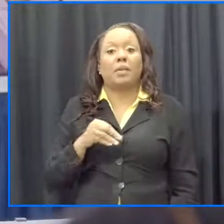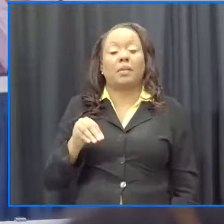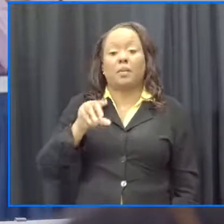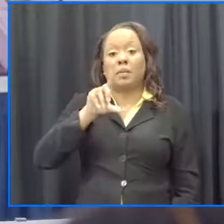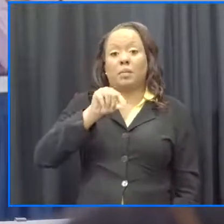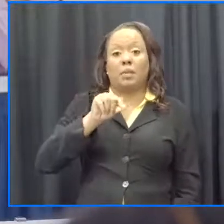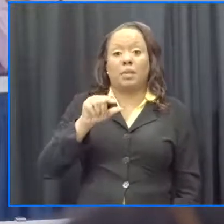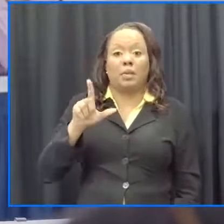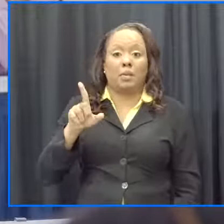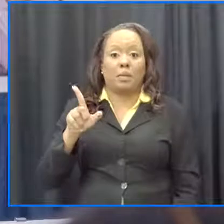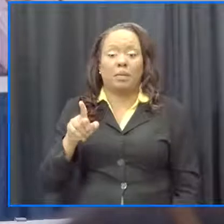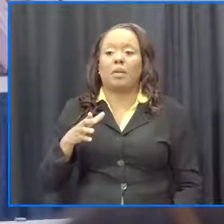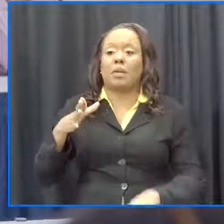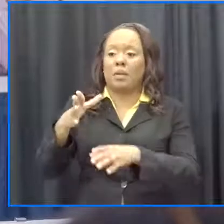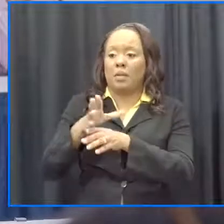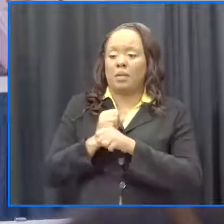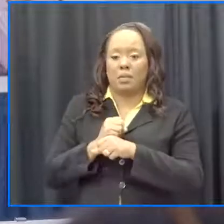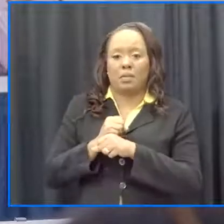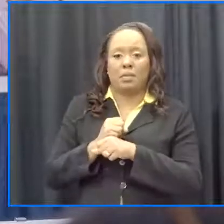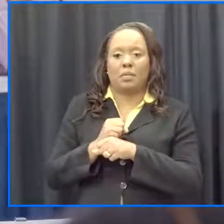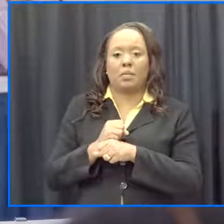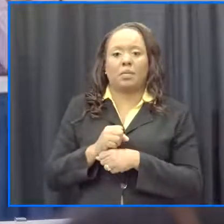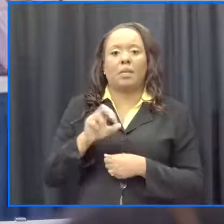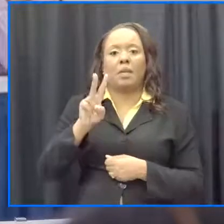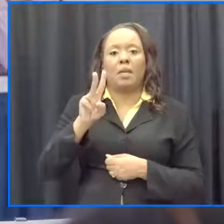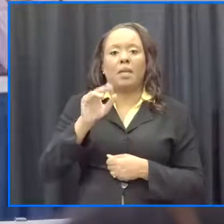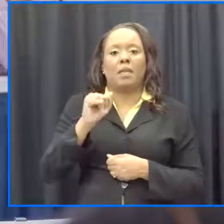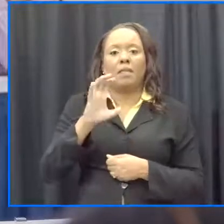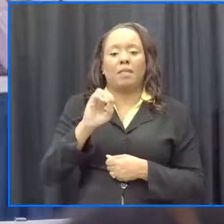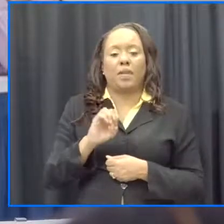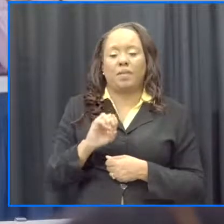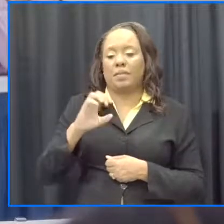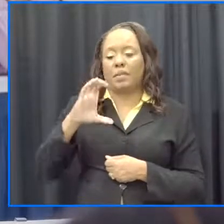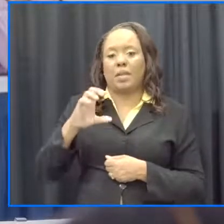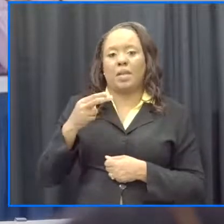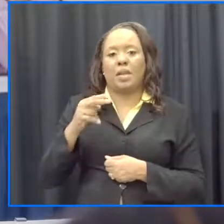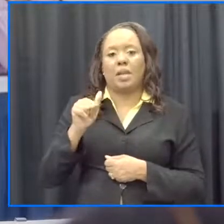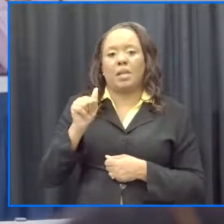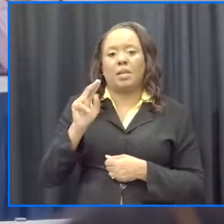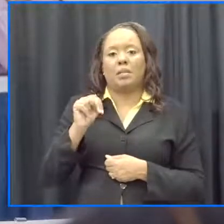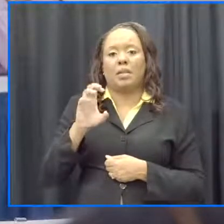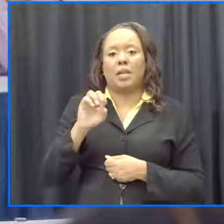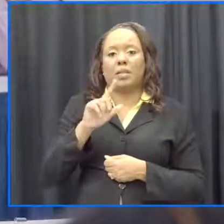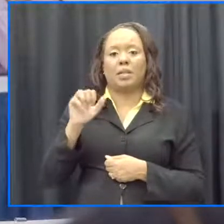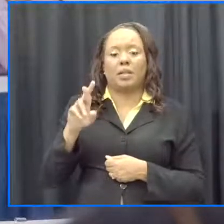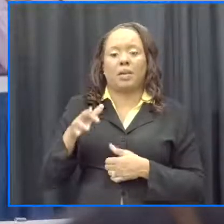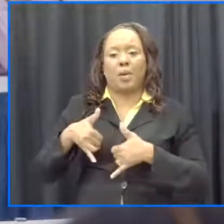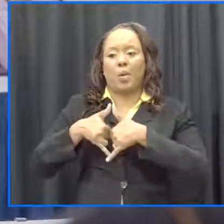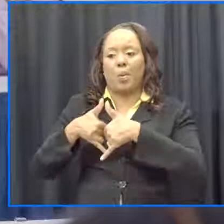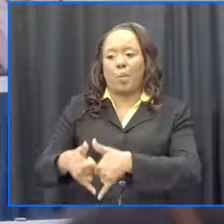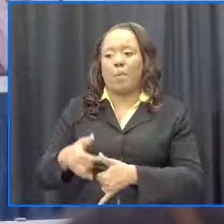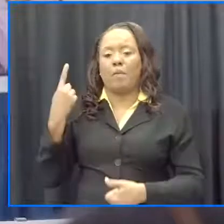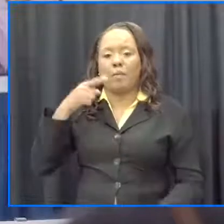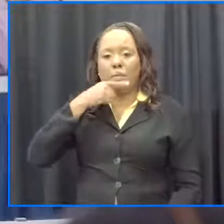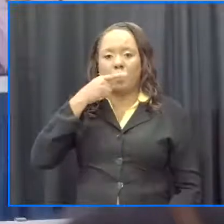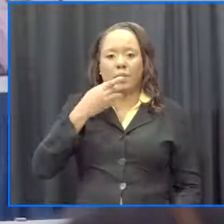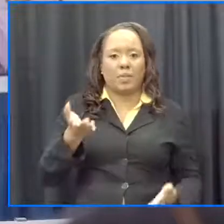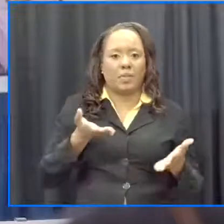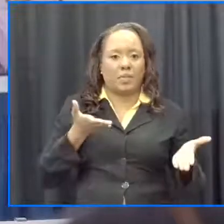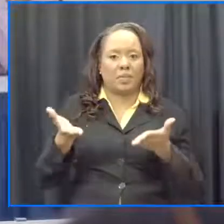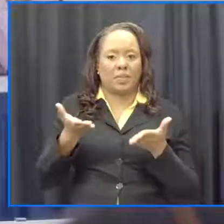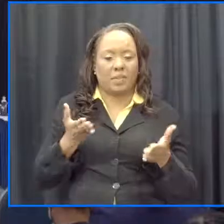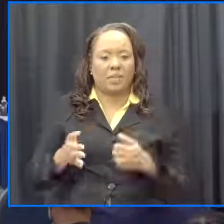in 2021, she was the recipient of the Vice Chancellor's Award of Excellence, also for